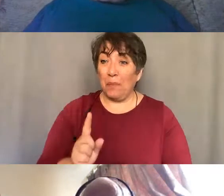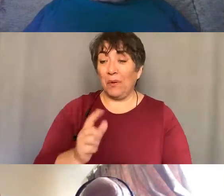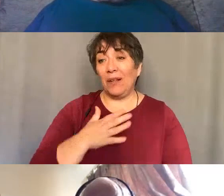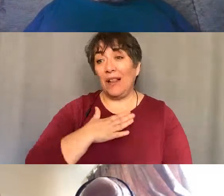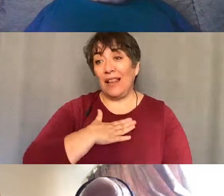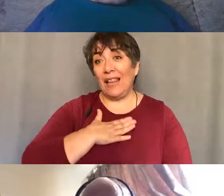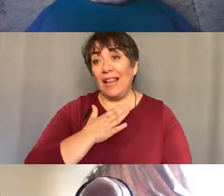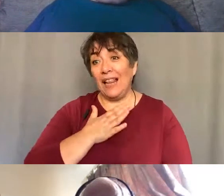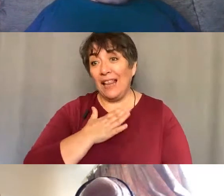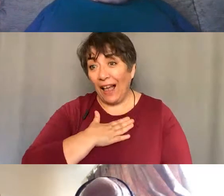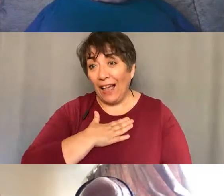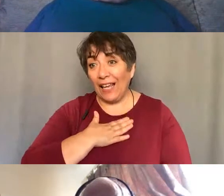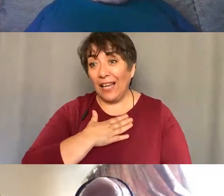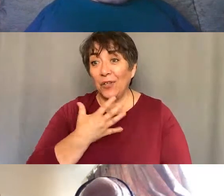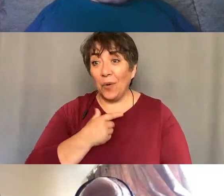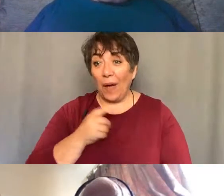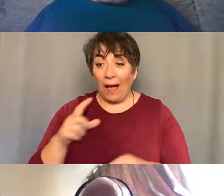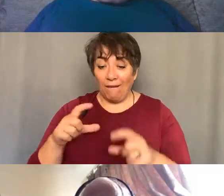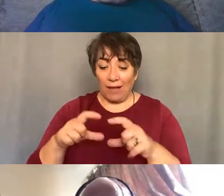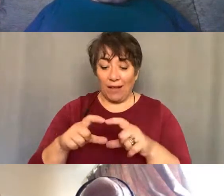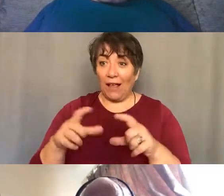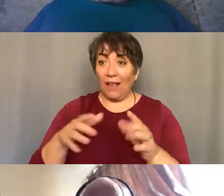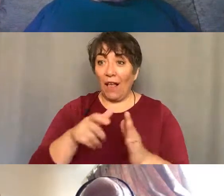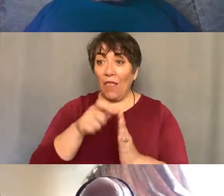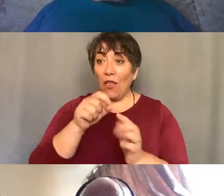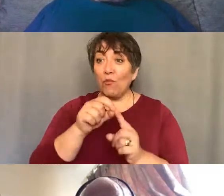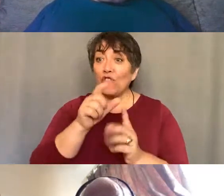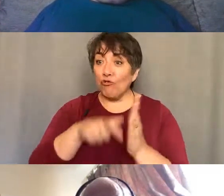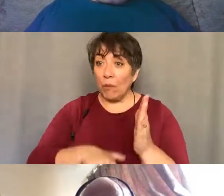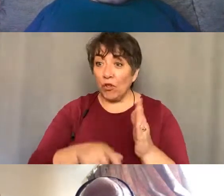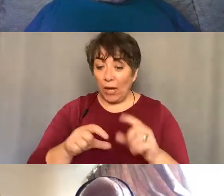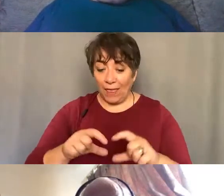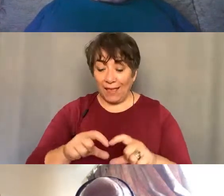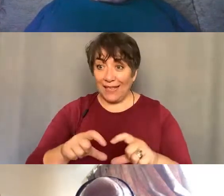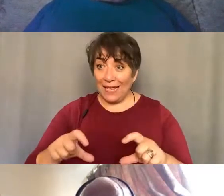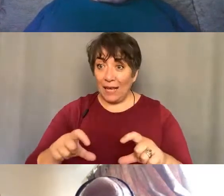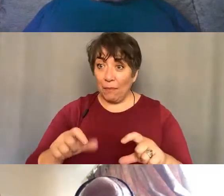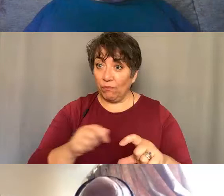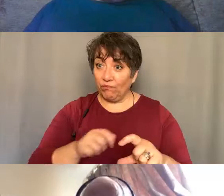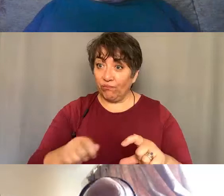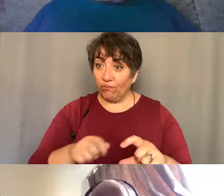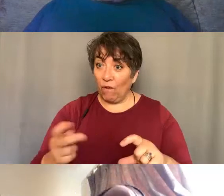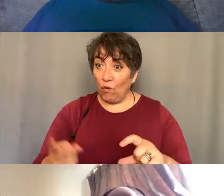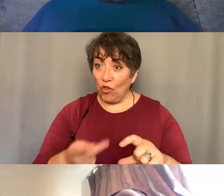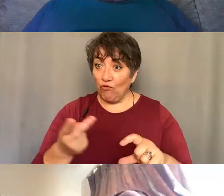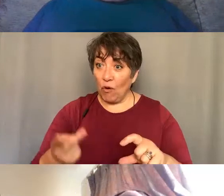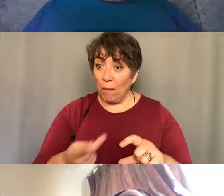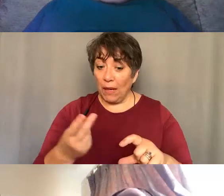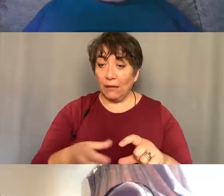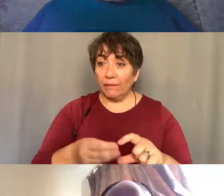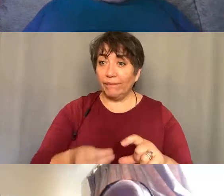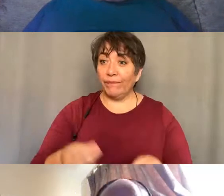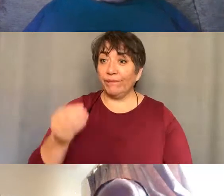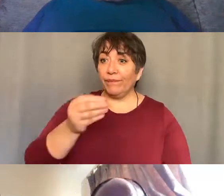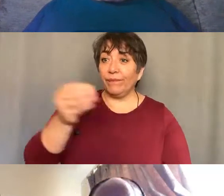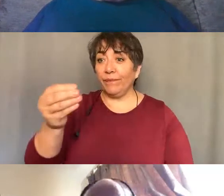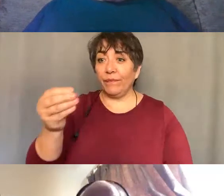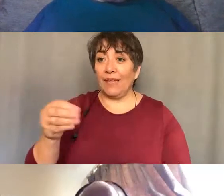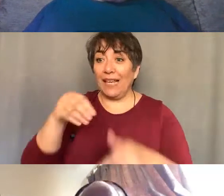then pick up the the piece of paper 3 or 4 days later. I know you've